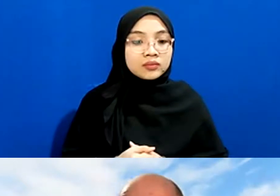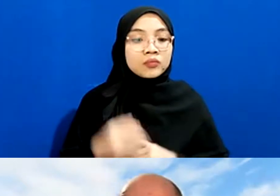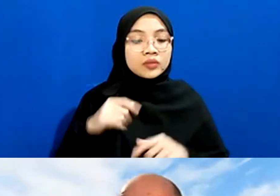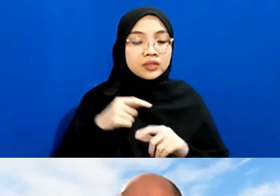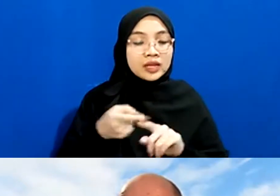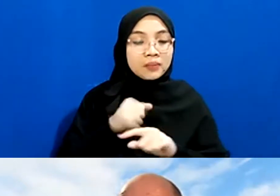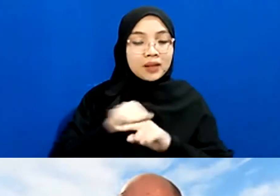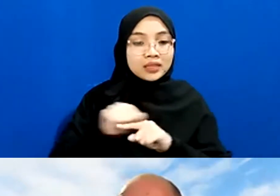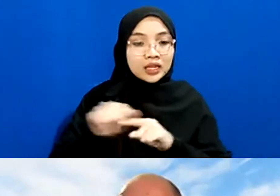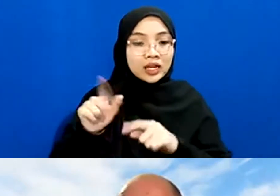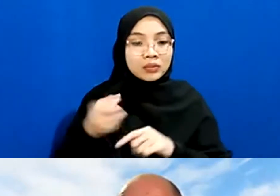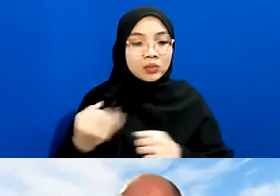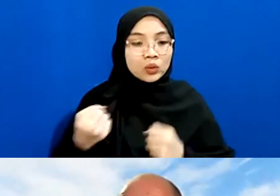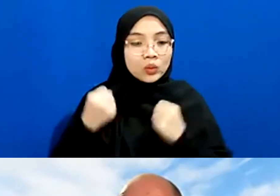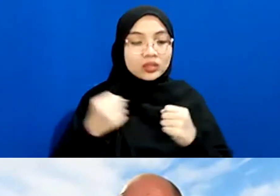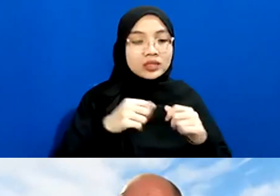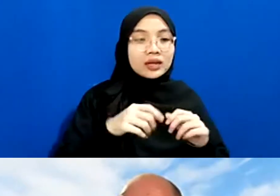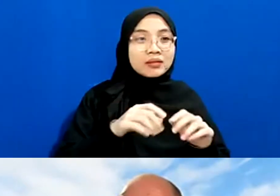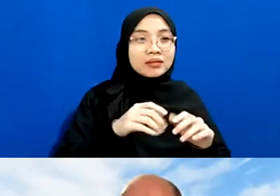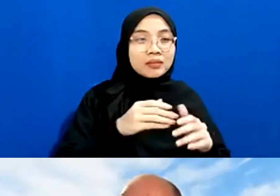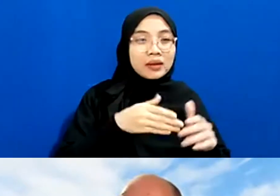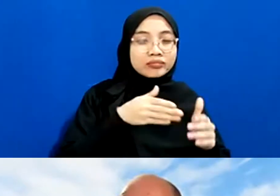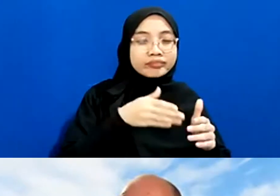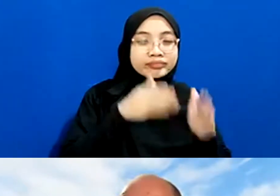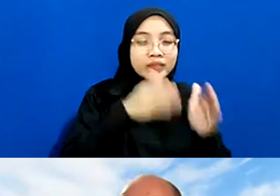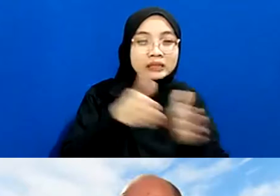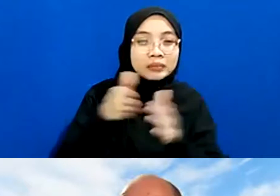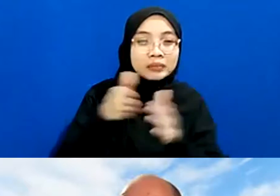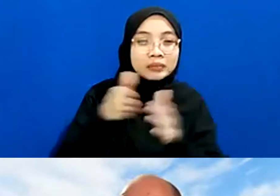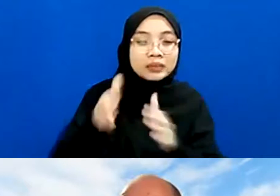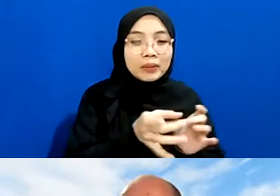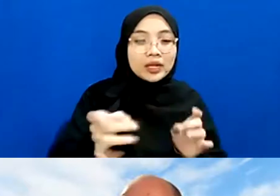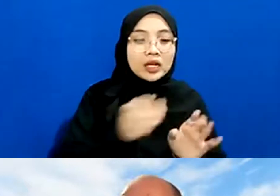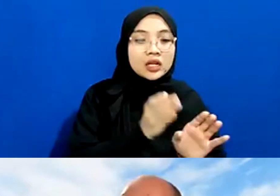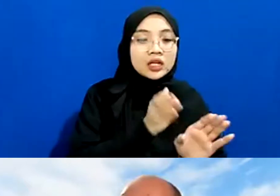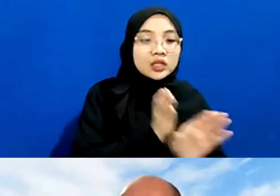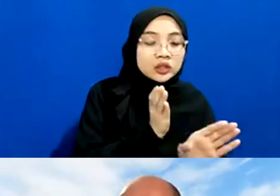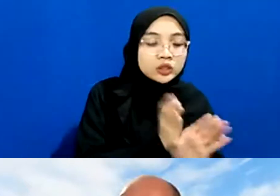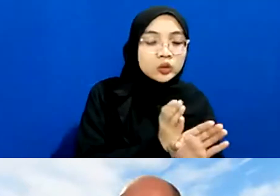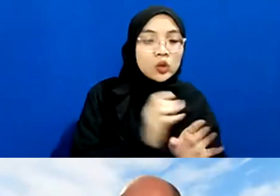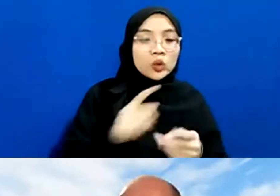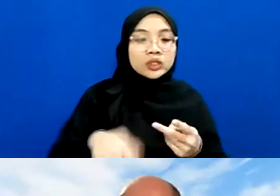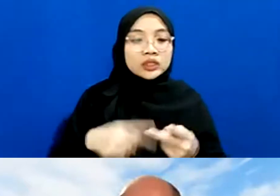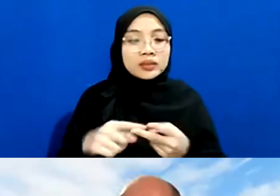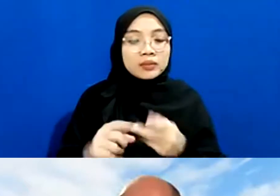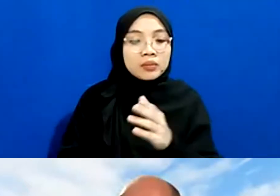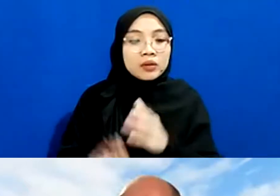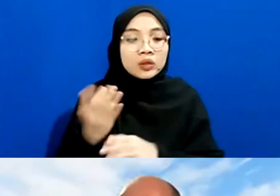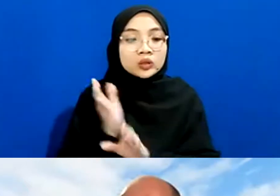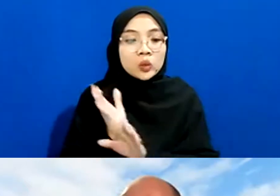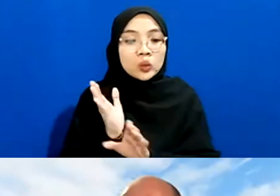part of this course, multidisciplinary, I suppose, from psychology, developmental psychology, within